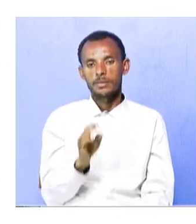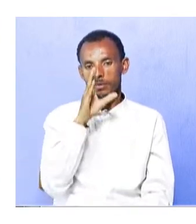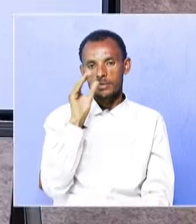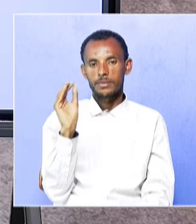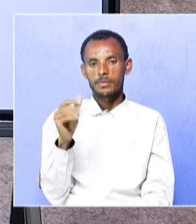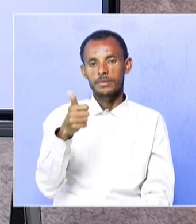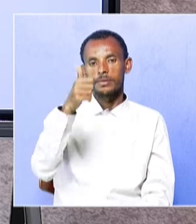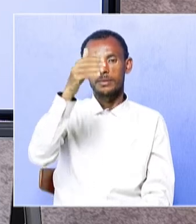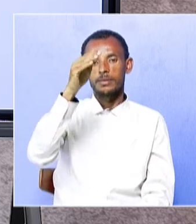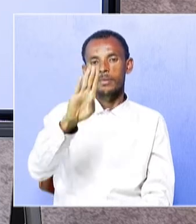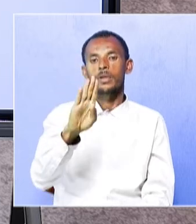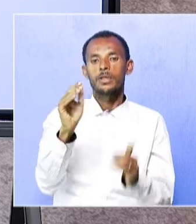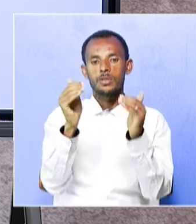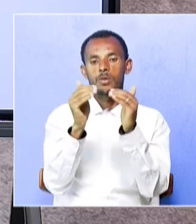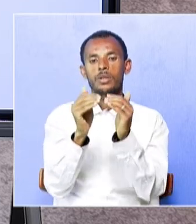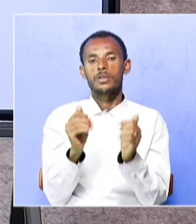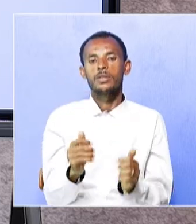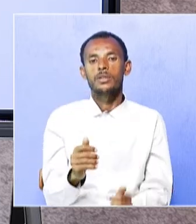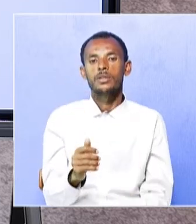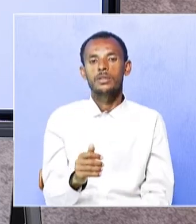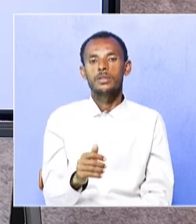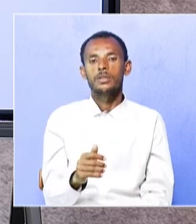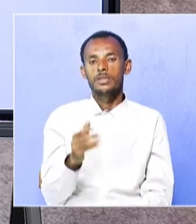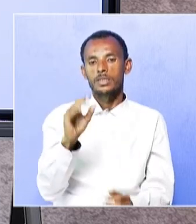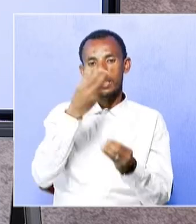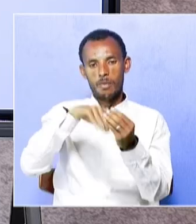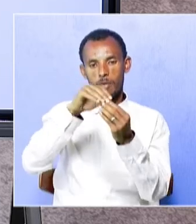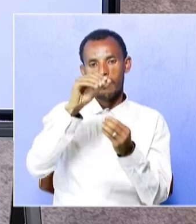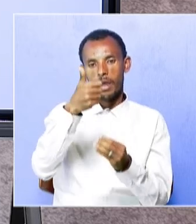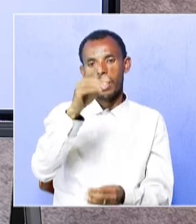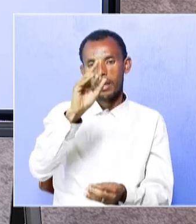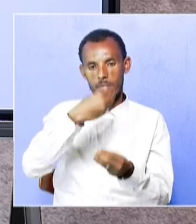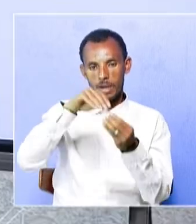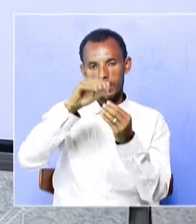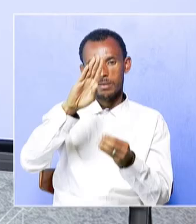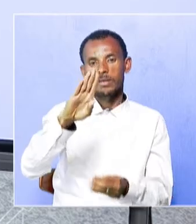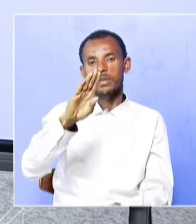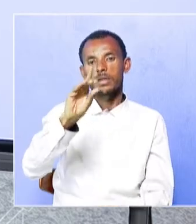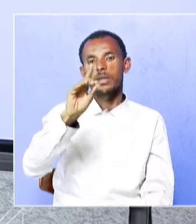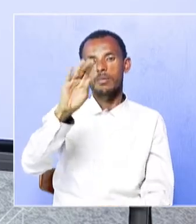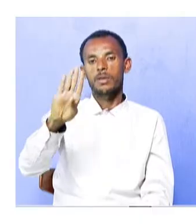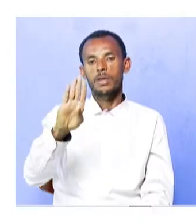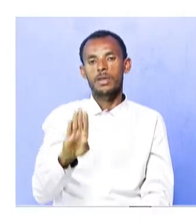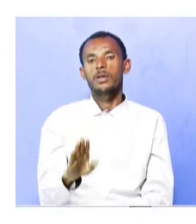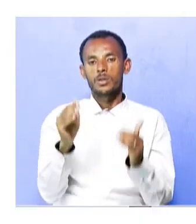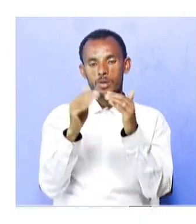and AB is the whole this part is the sum of AD plus DB, which is